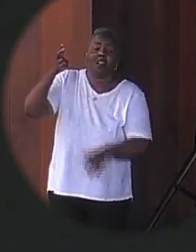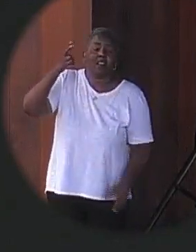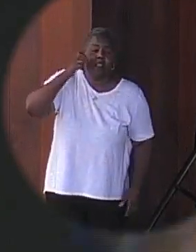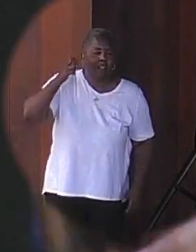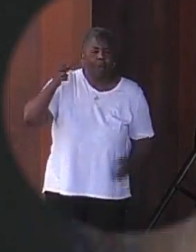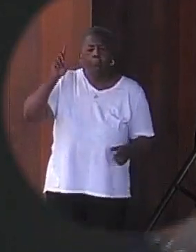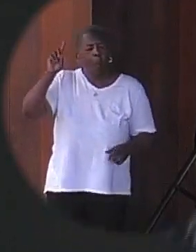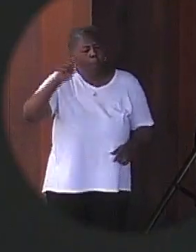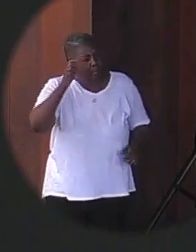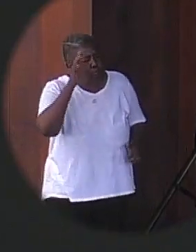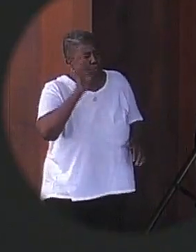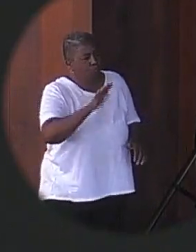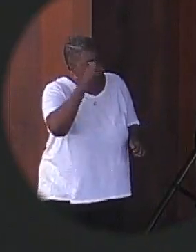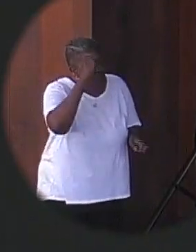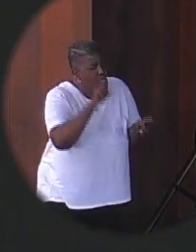Where's your brother, Cain?